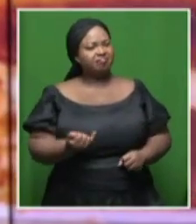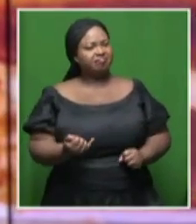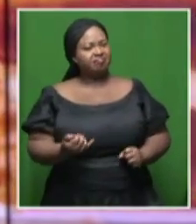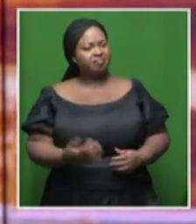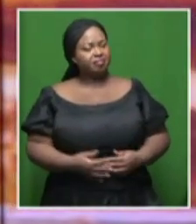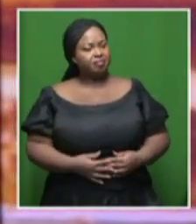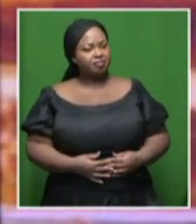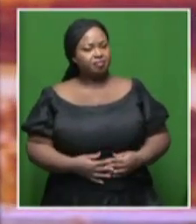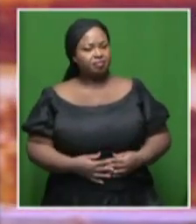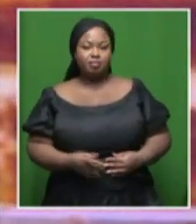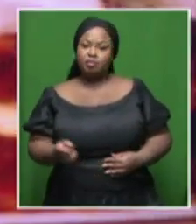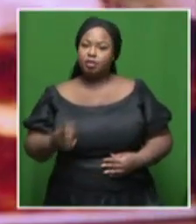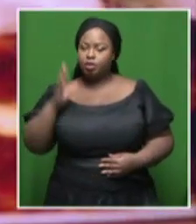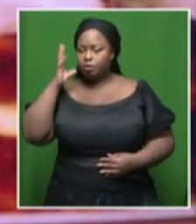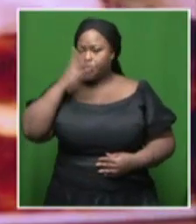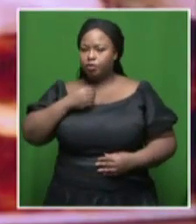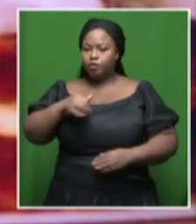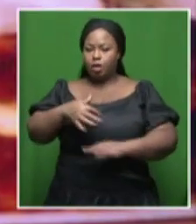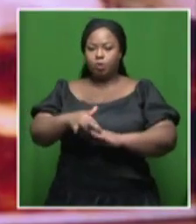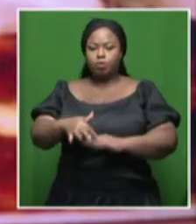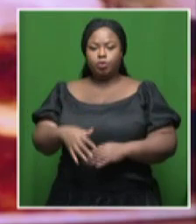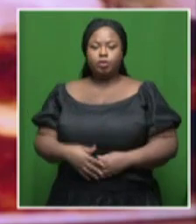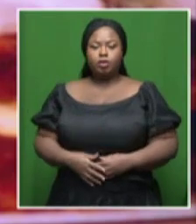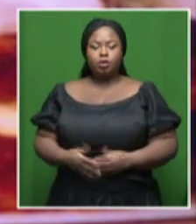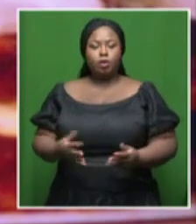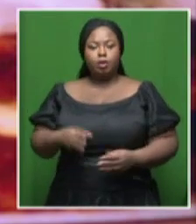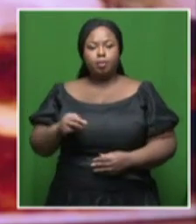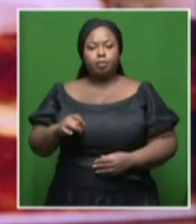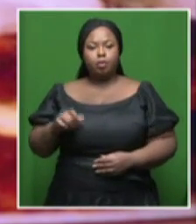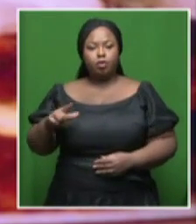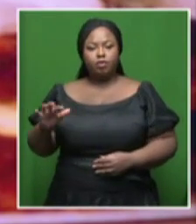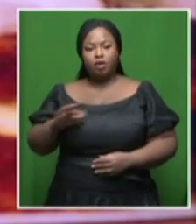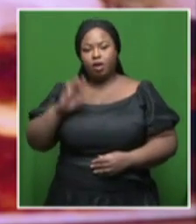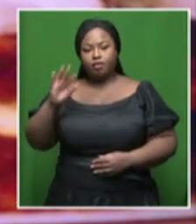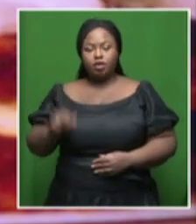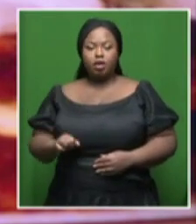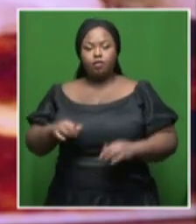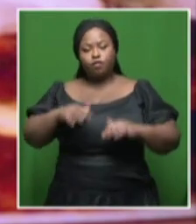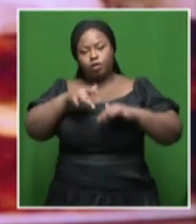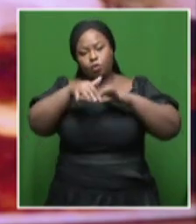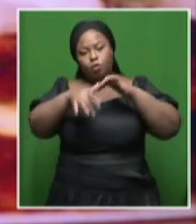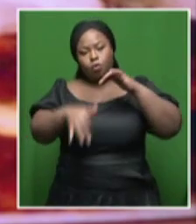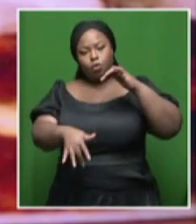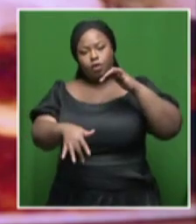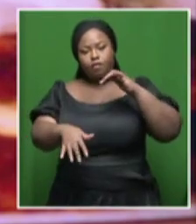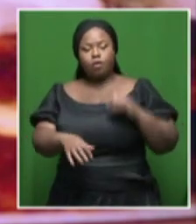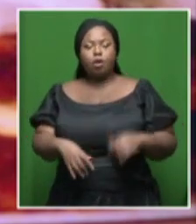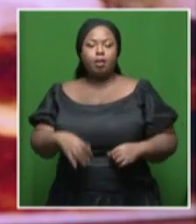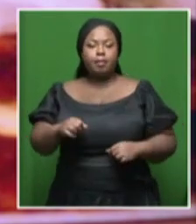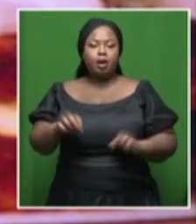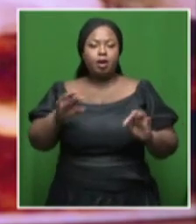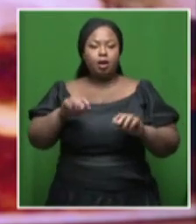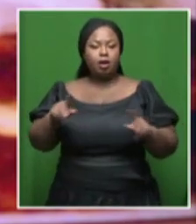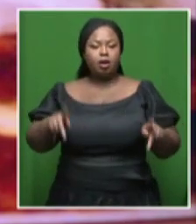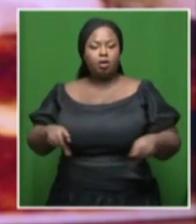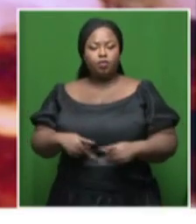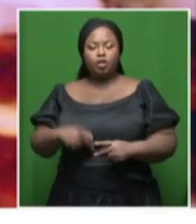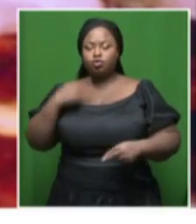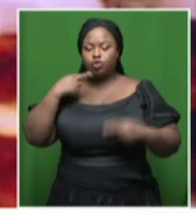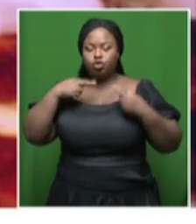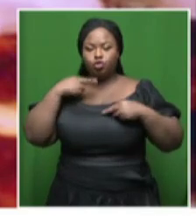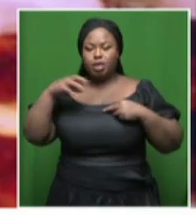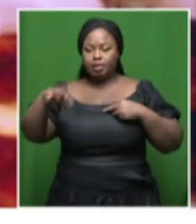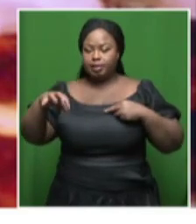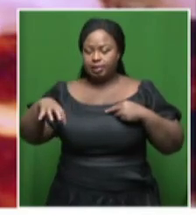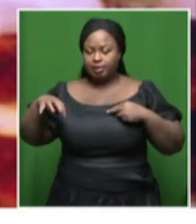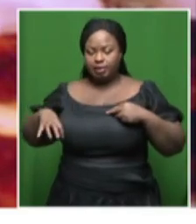about here? So it's beautiful outdoors. It's at Mall of Africa, the Waterfall Park. It's right next to where all the restaurants are.